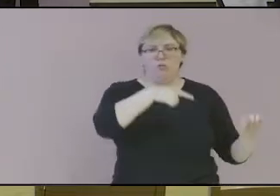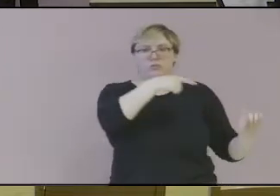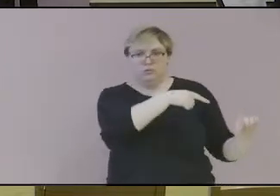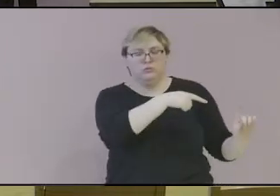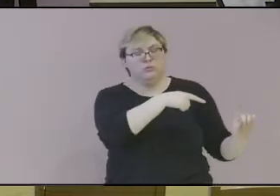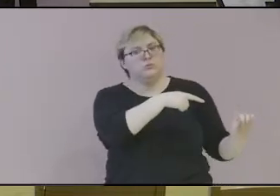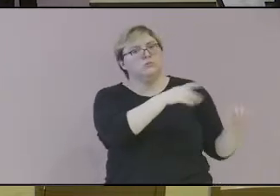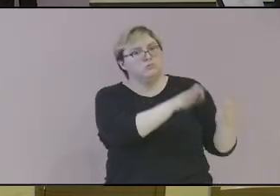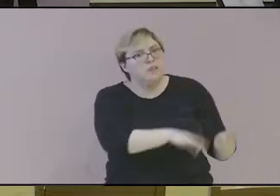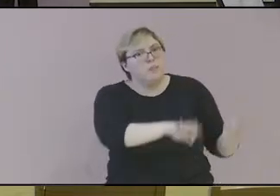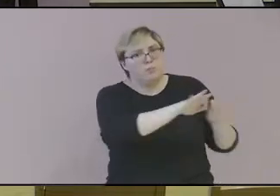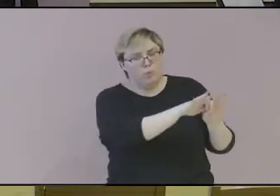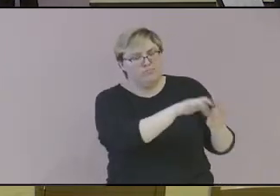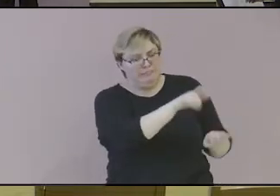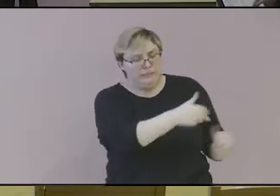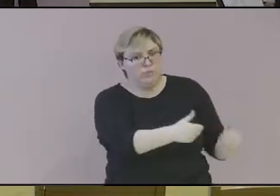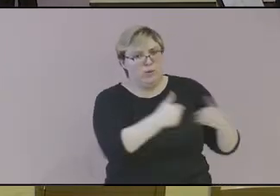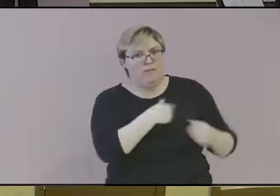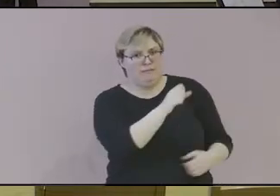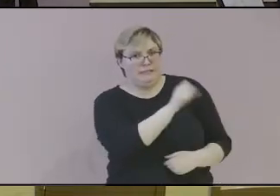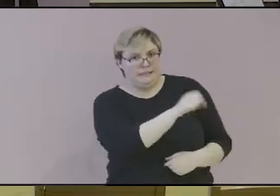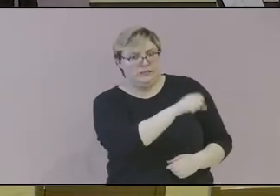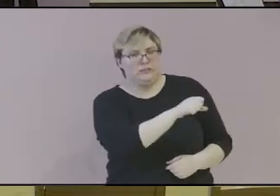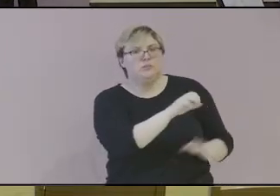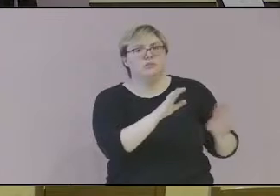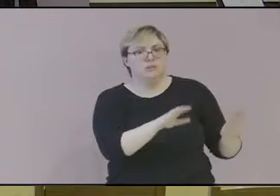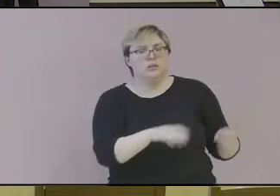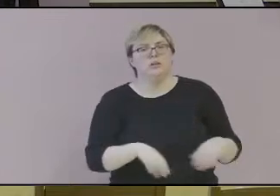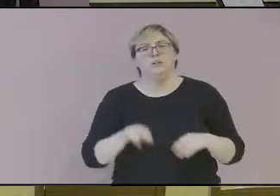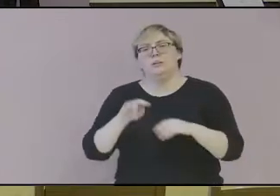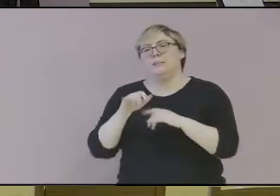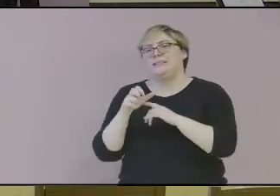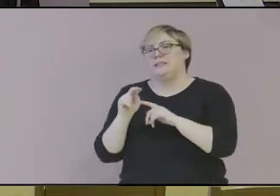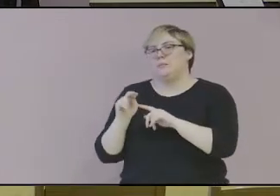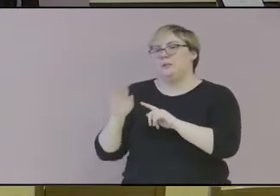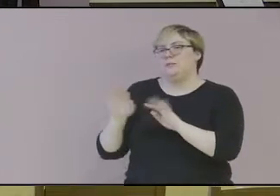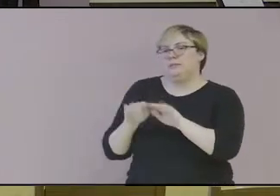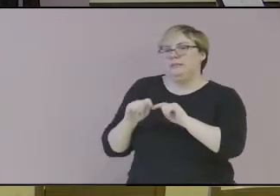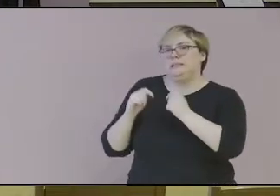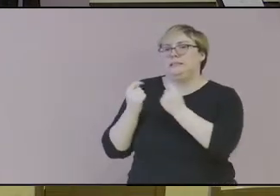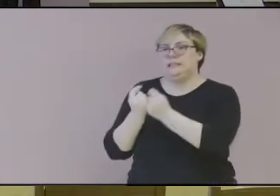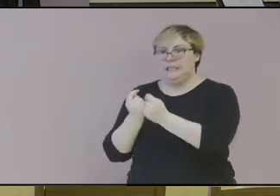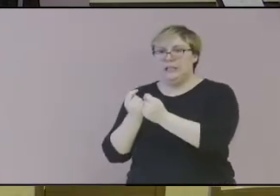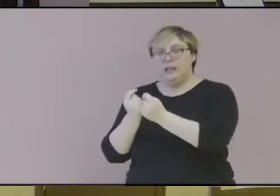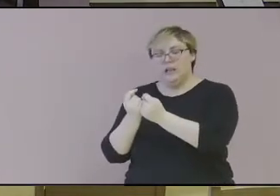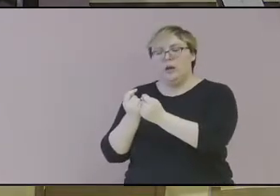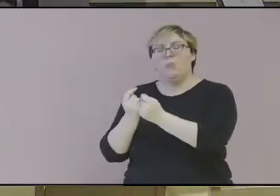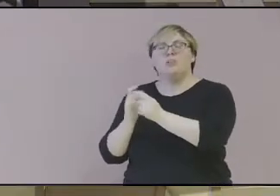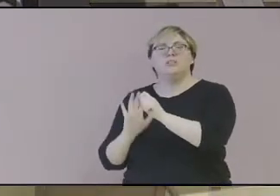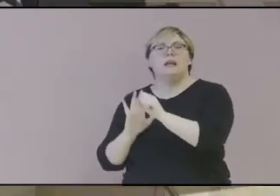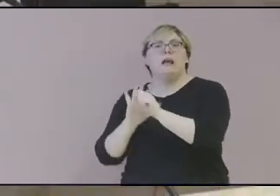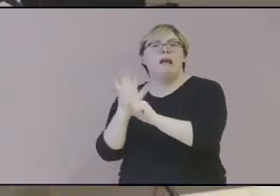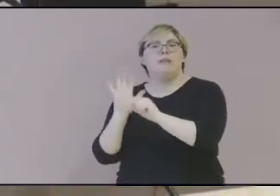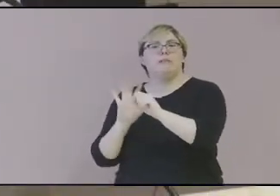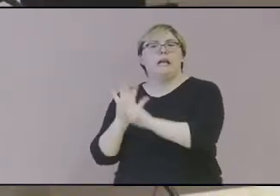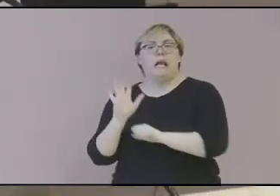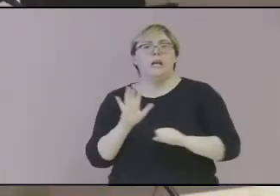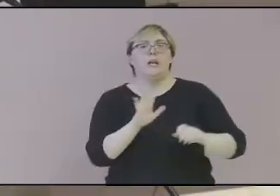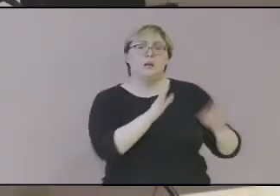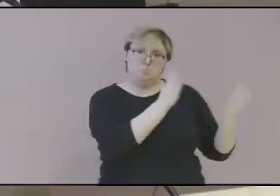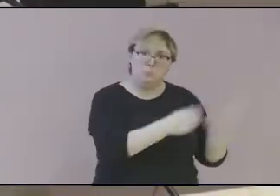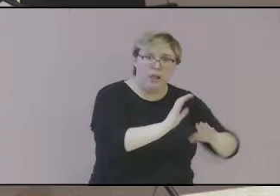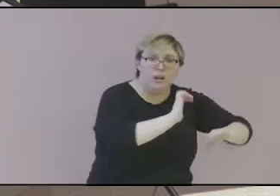protocols. Rather, Neiman and his team have insisted disabled people need to be included in the future in the